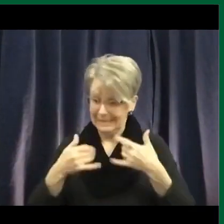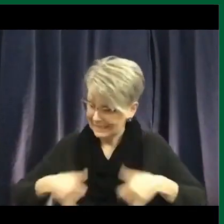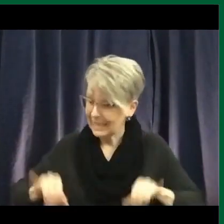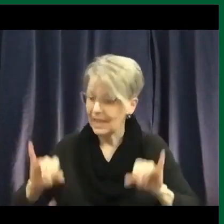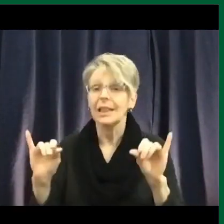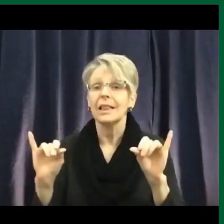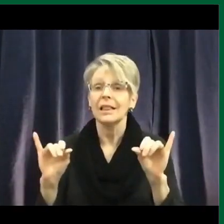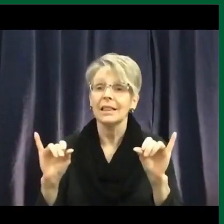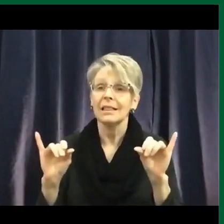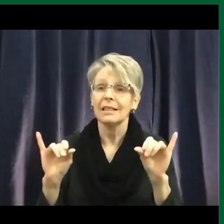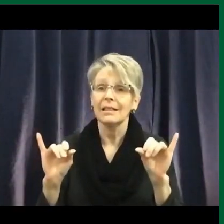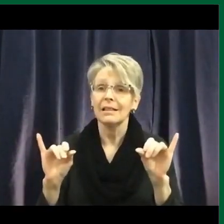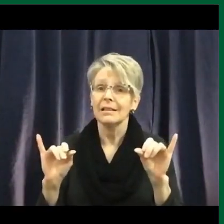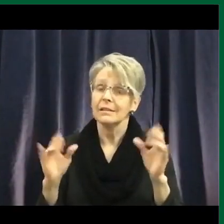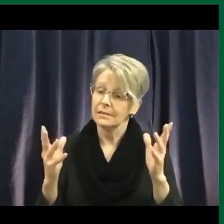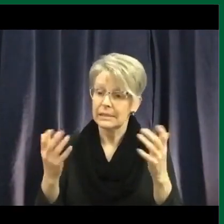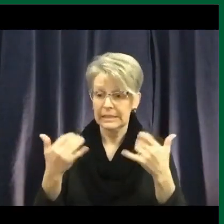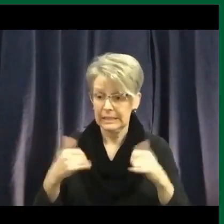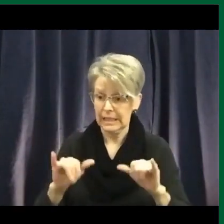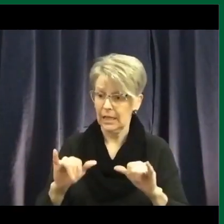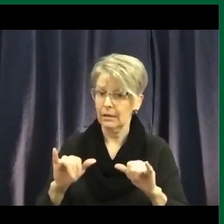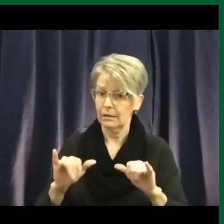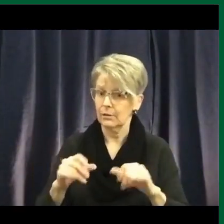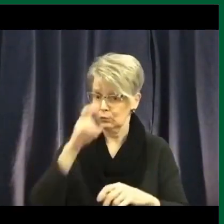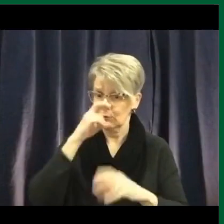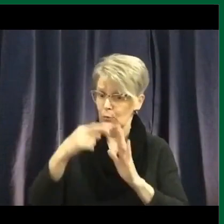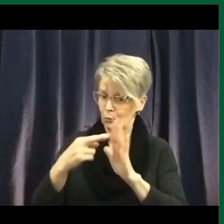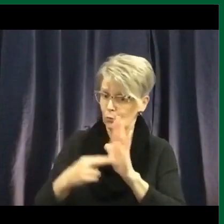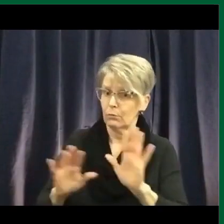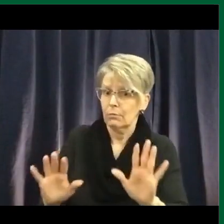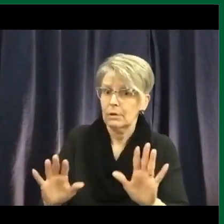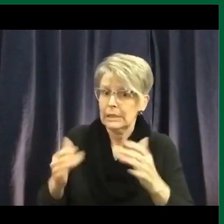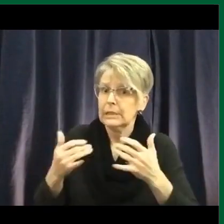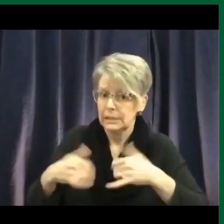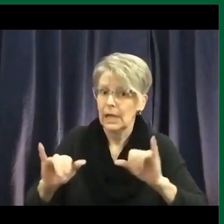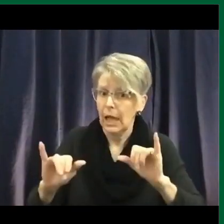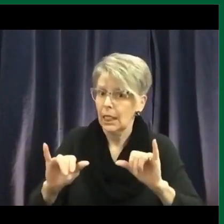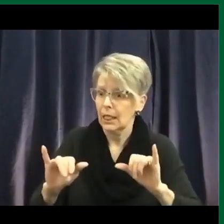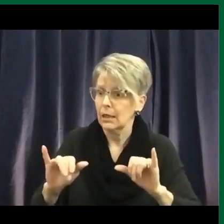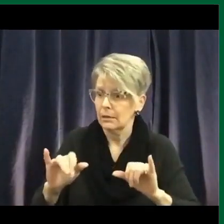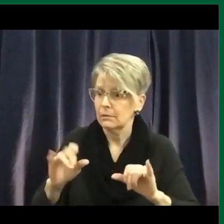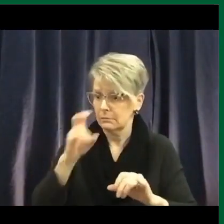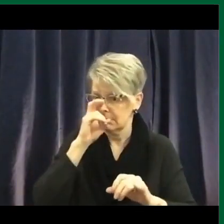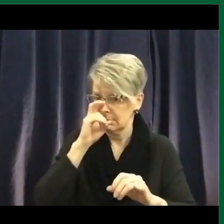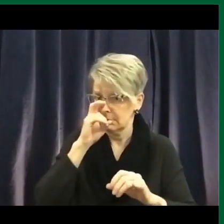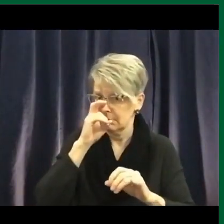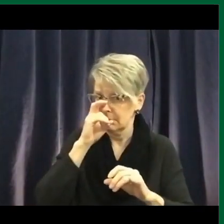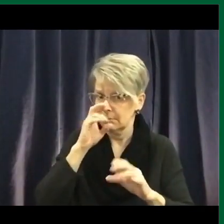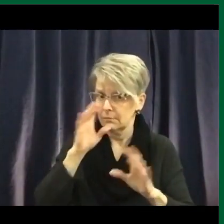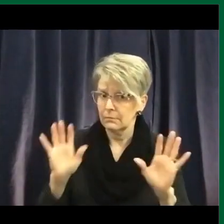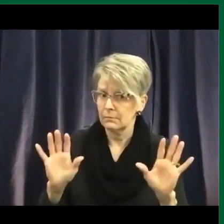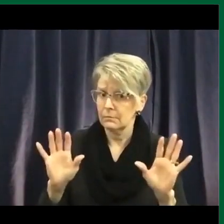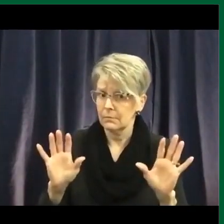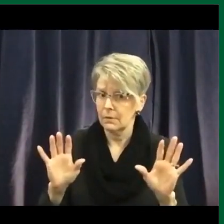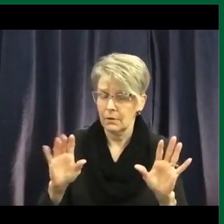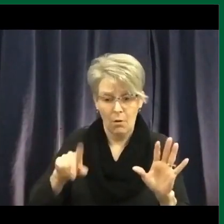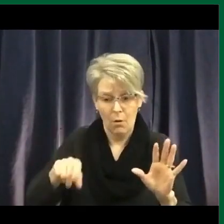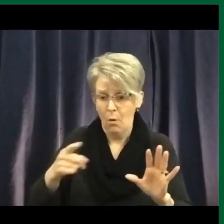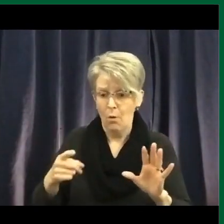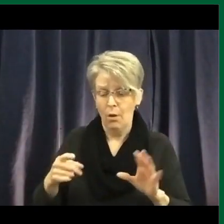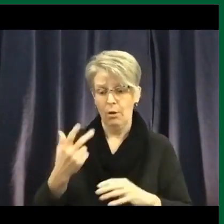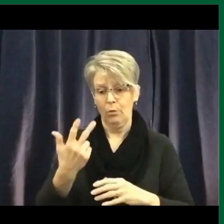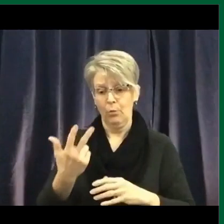are fairly restrictive measures in place. I think we would all agree that there are still fairly restrictive measures in place, in that you can only mix 3